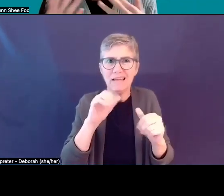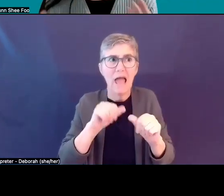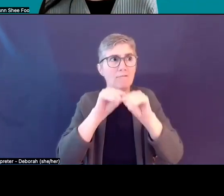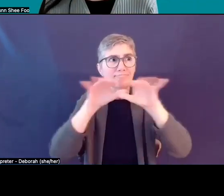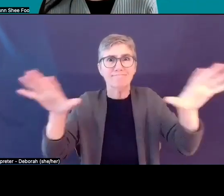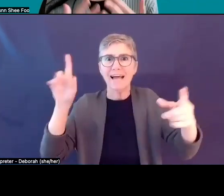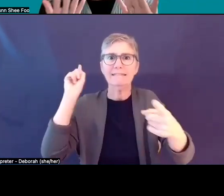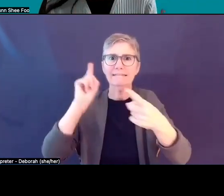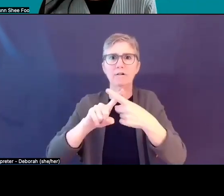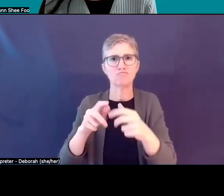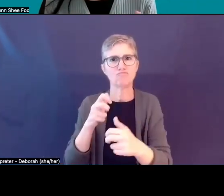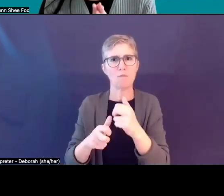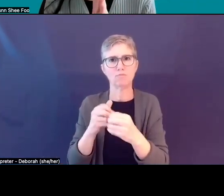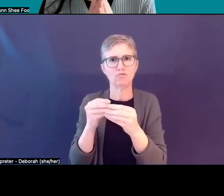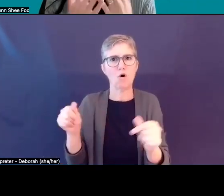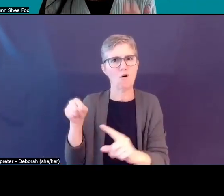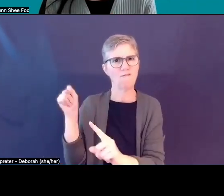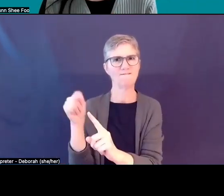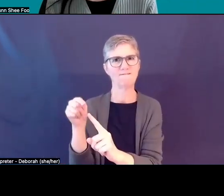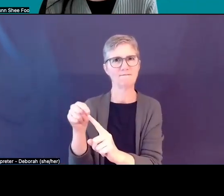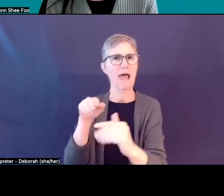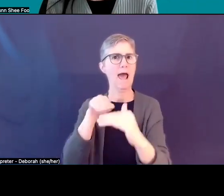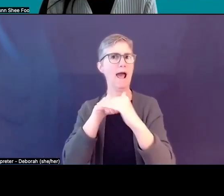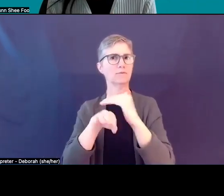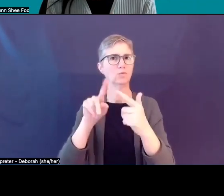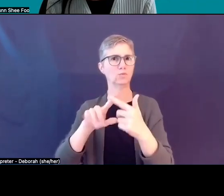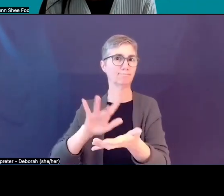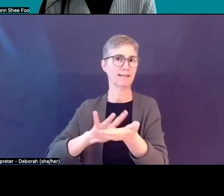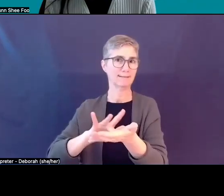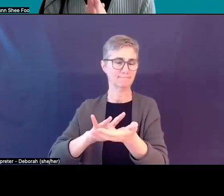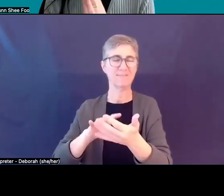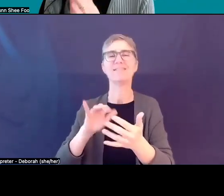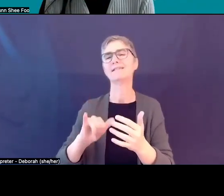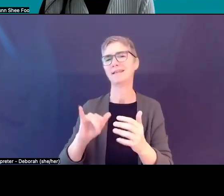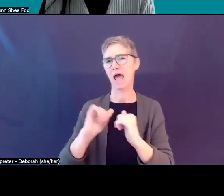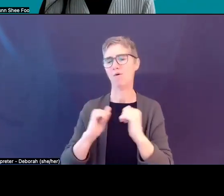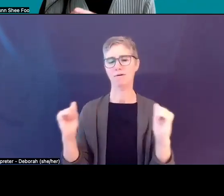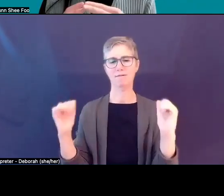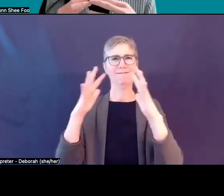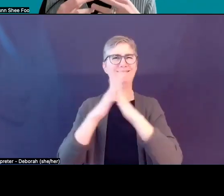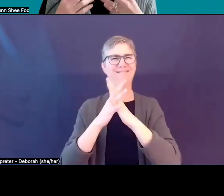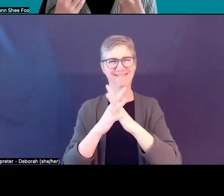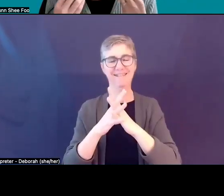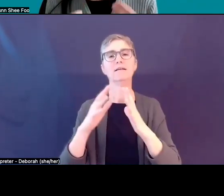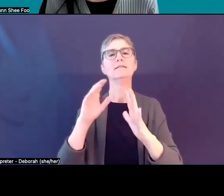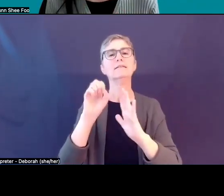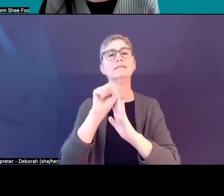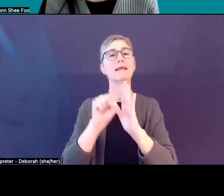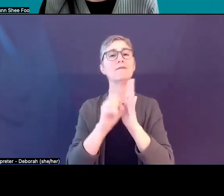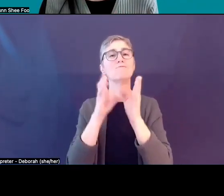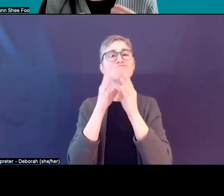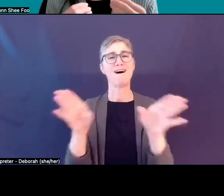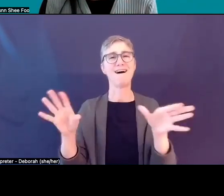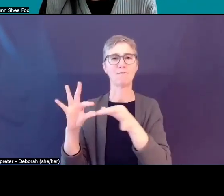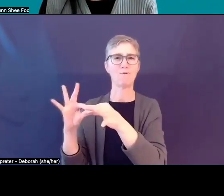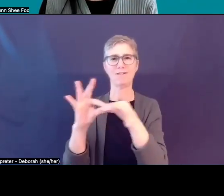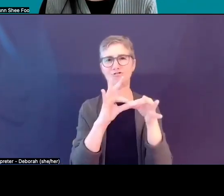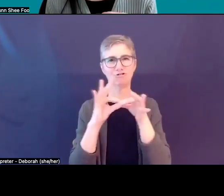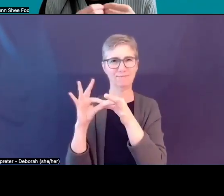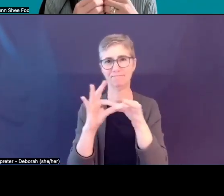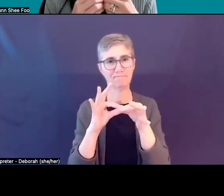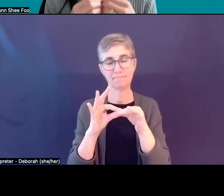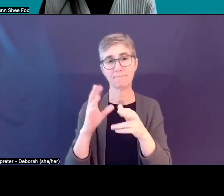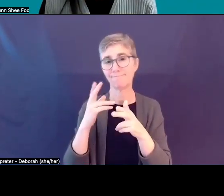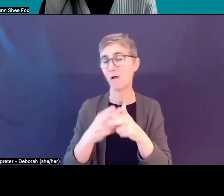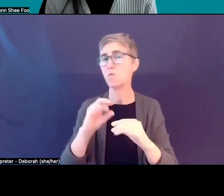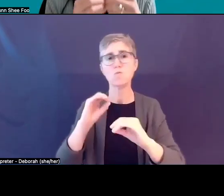this statewide partnership and coalition was formed to ensure that there is no wrong door to